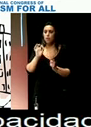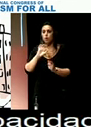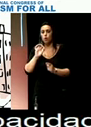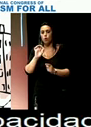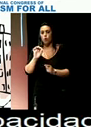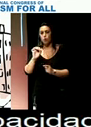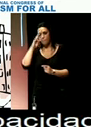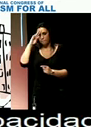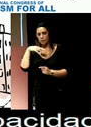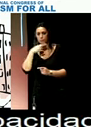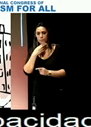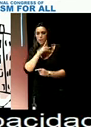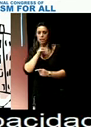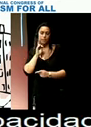etc.